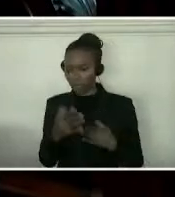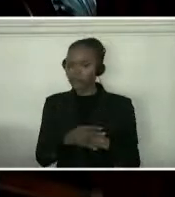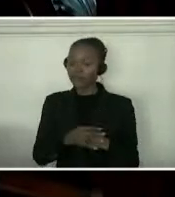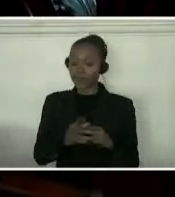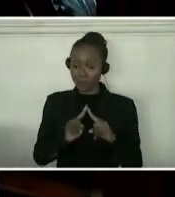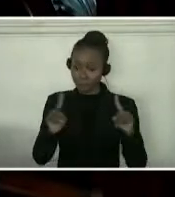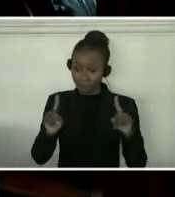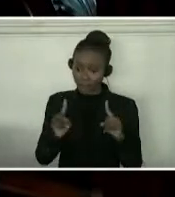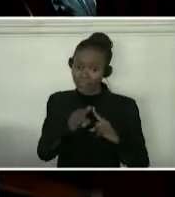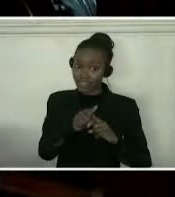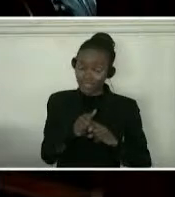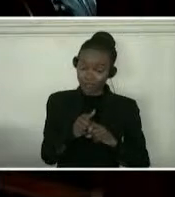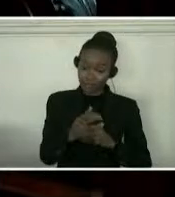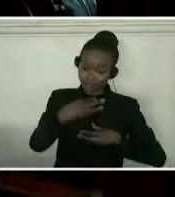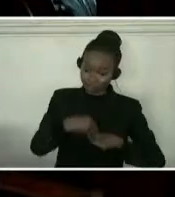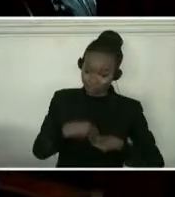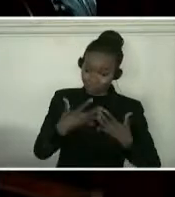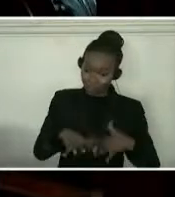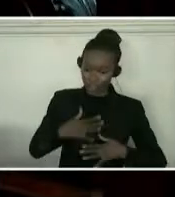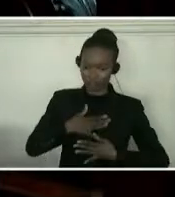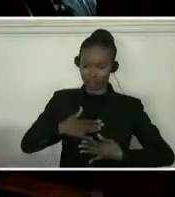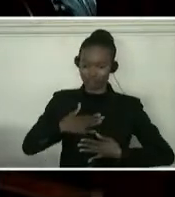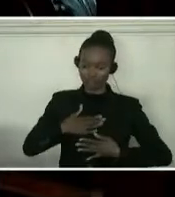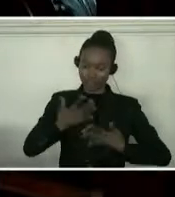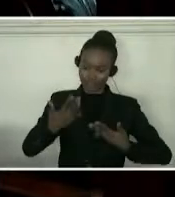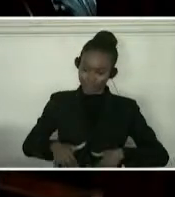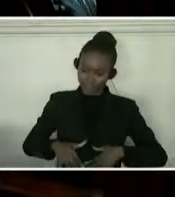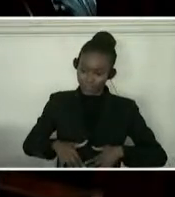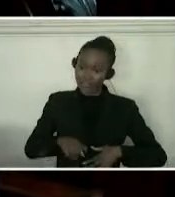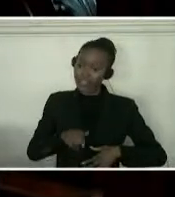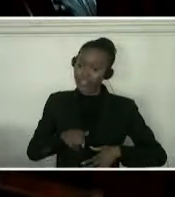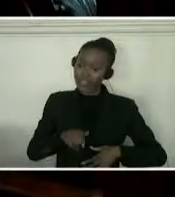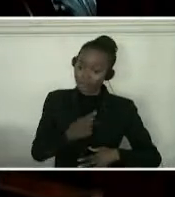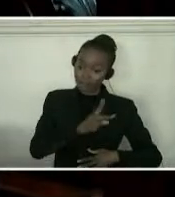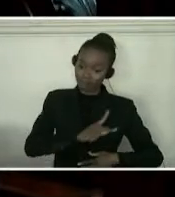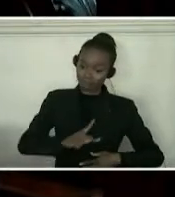appreciated the program so